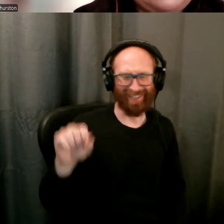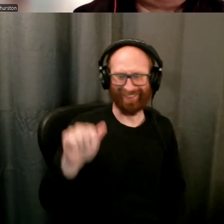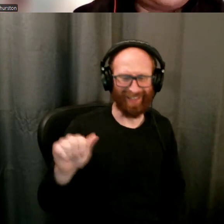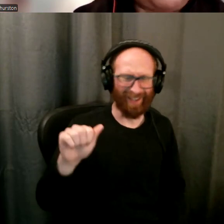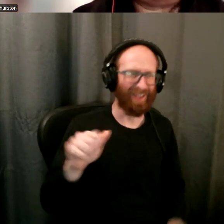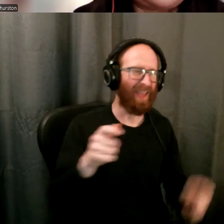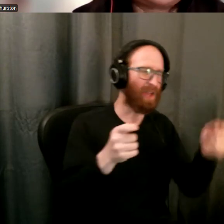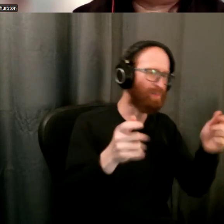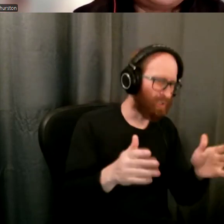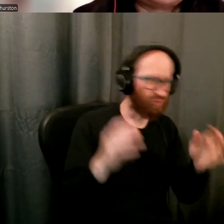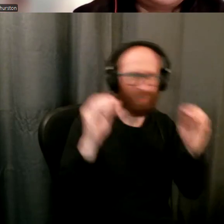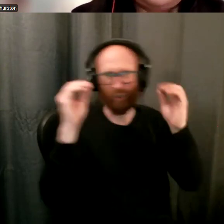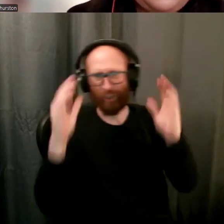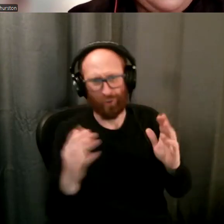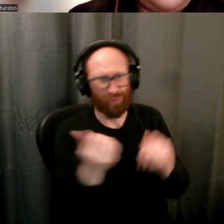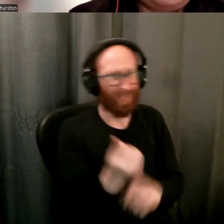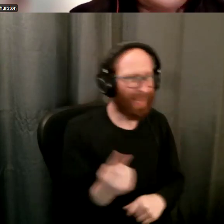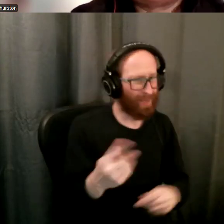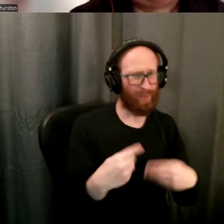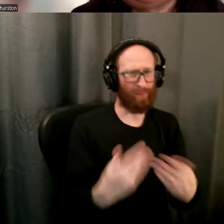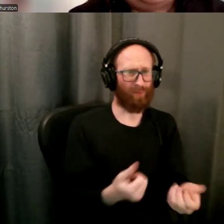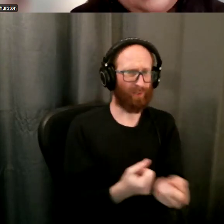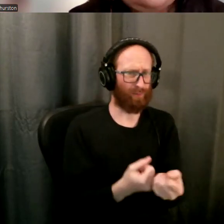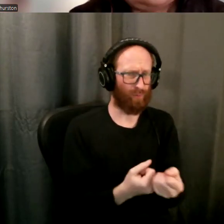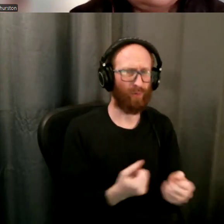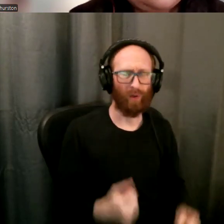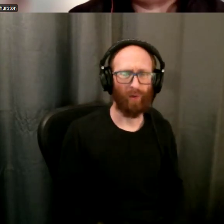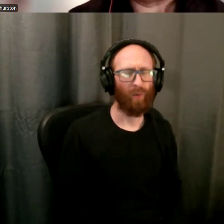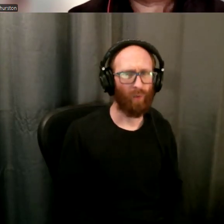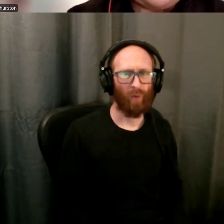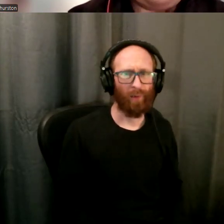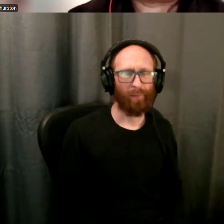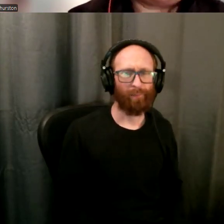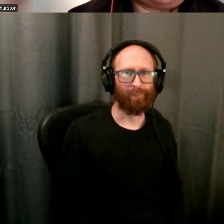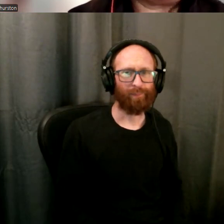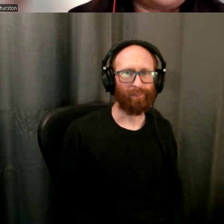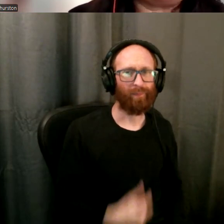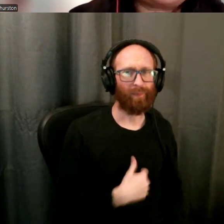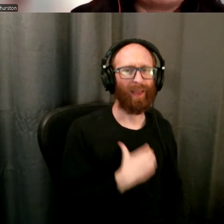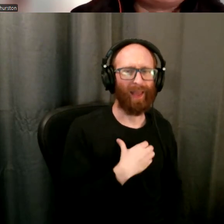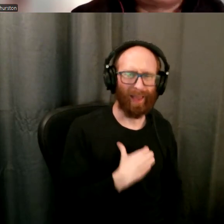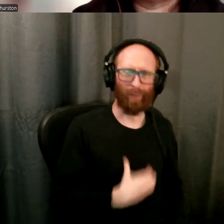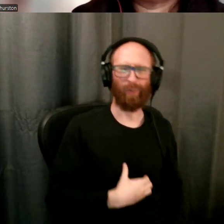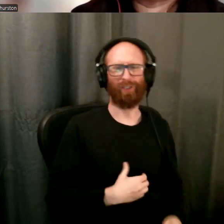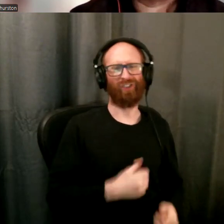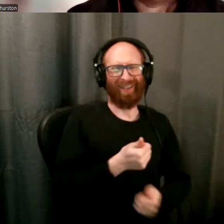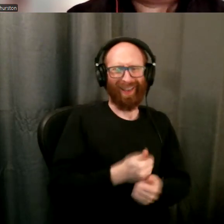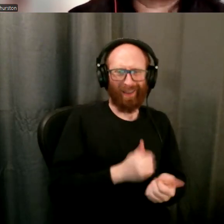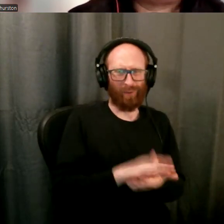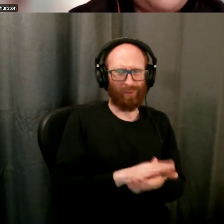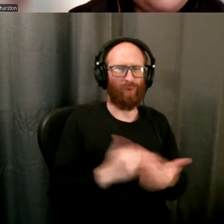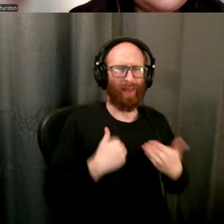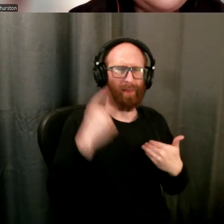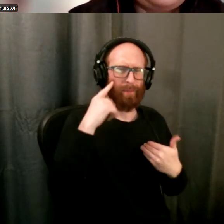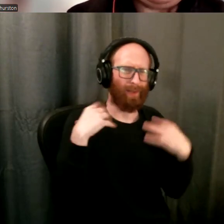and anyone that provides support. And because I wish every single school would have mental health as